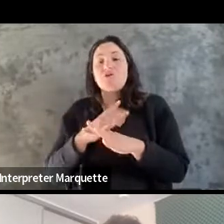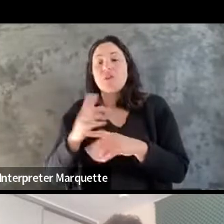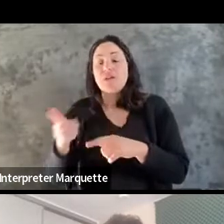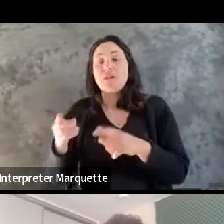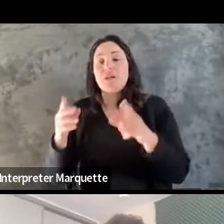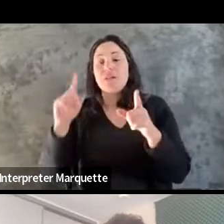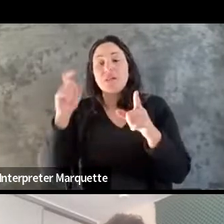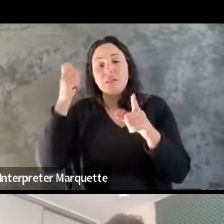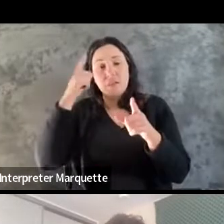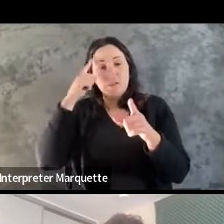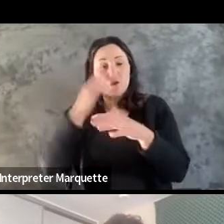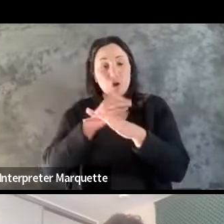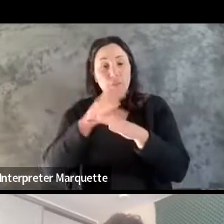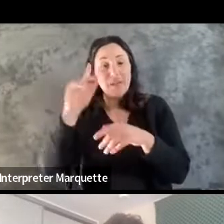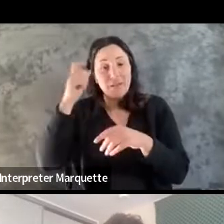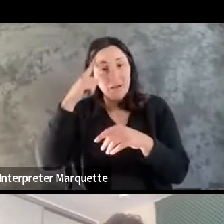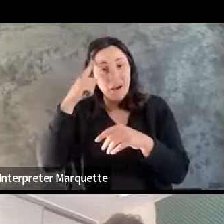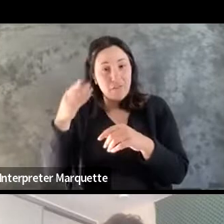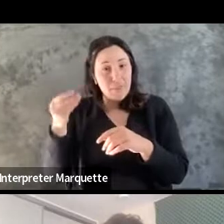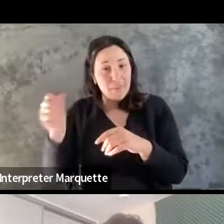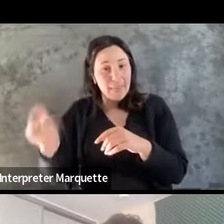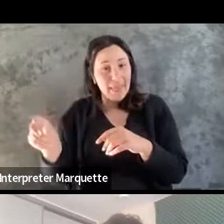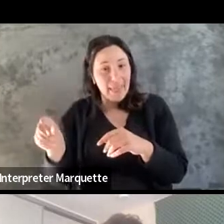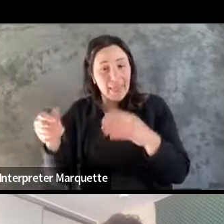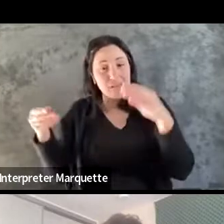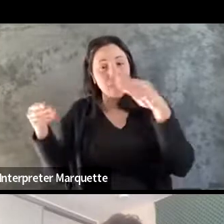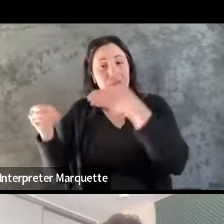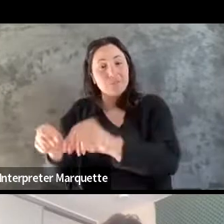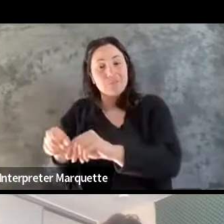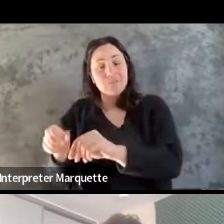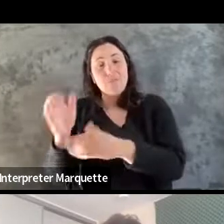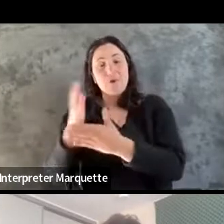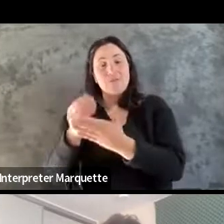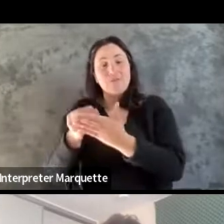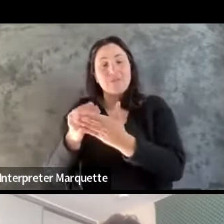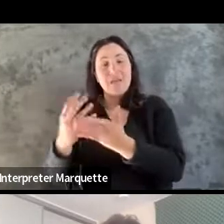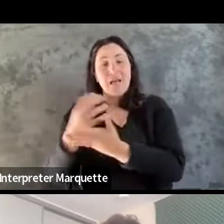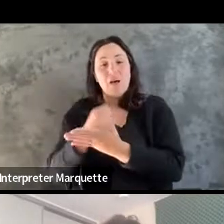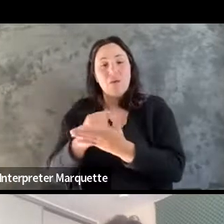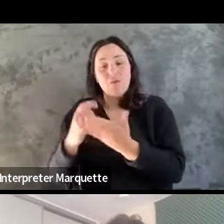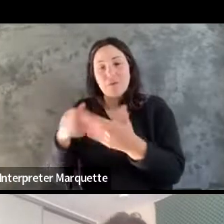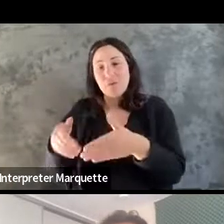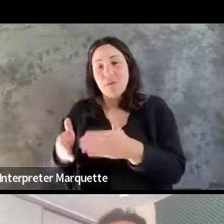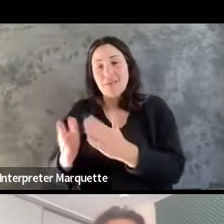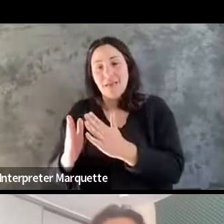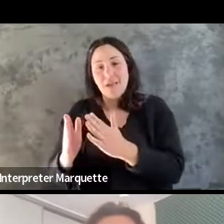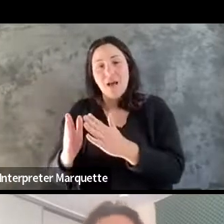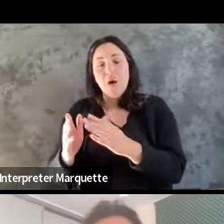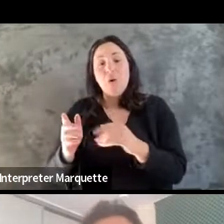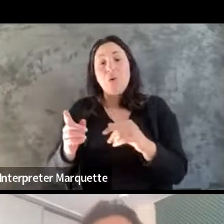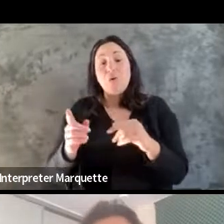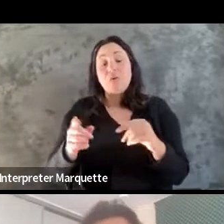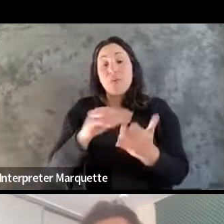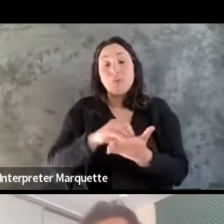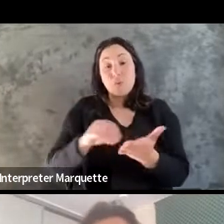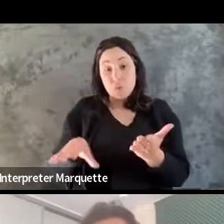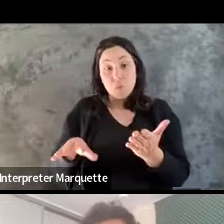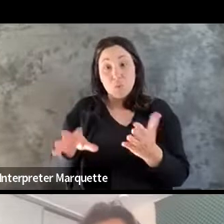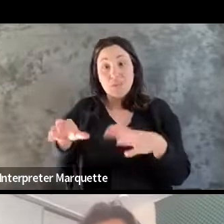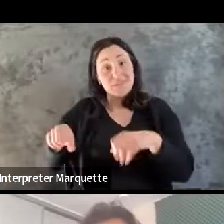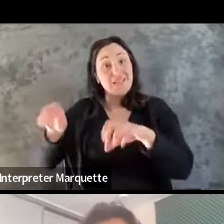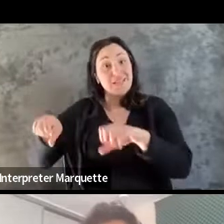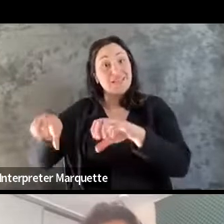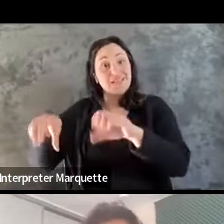part of their salary, and the purpose of that was really to allow our students to continue with their German as part of